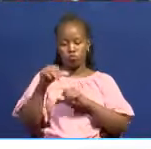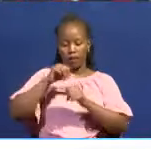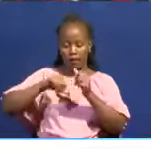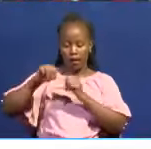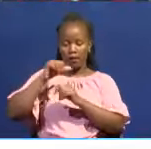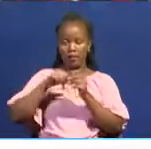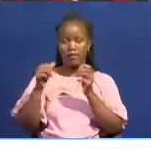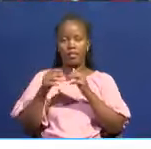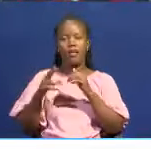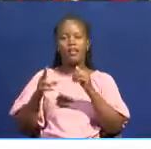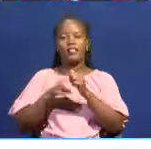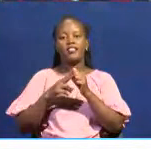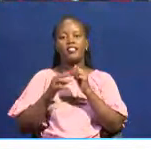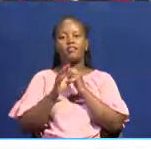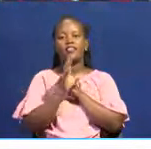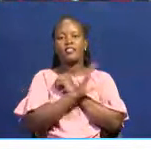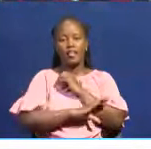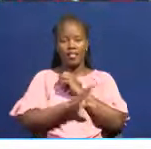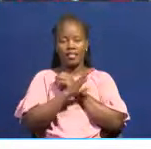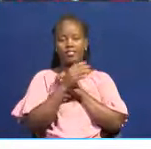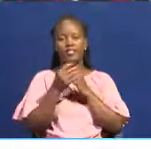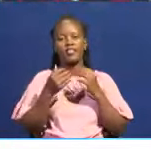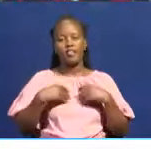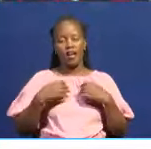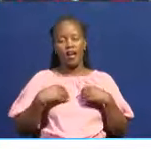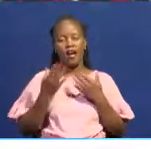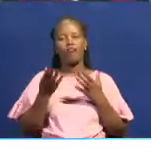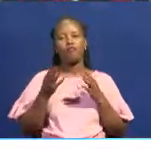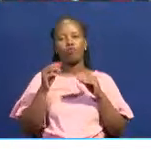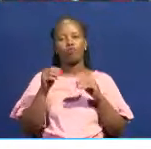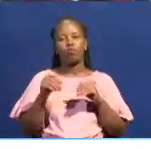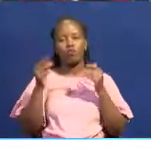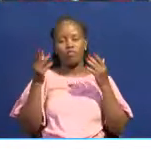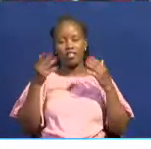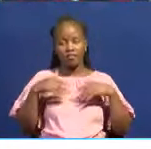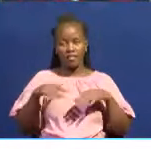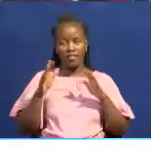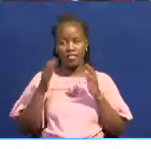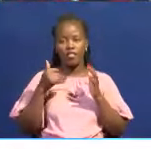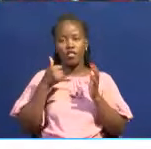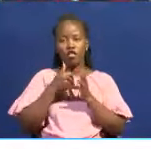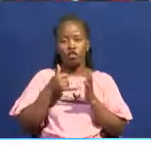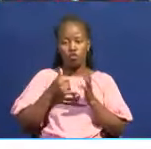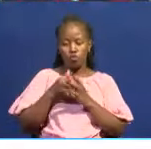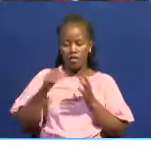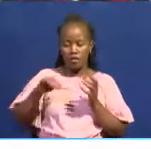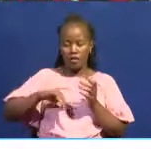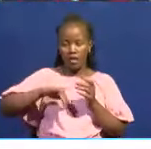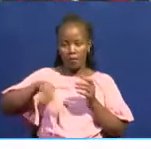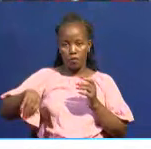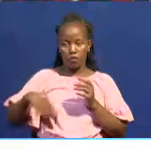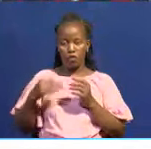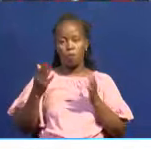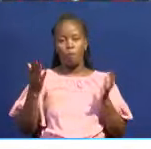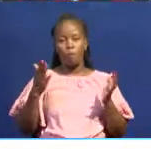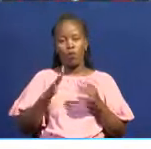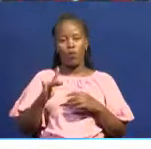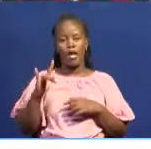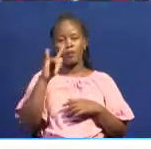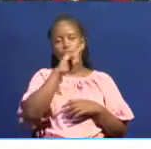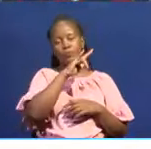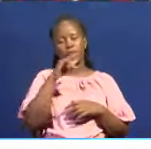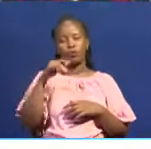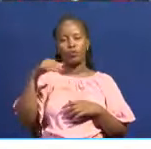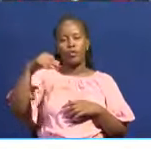have already secured their tickets to the continental showpiece, among them the Indomitable Lions of Cameroon, who will be away to Namibia tomorrow at the